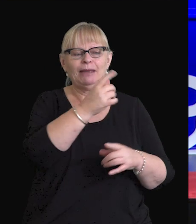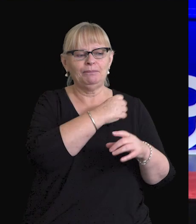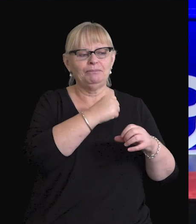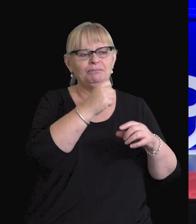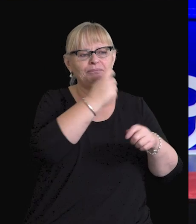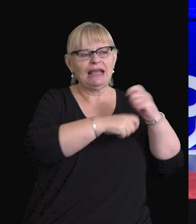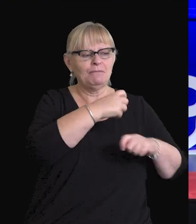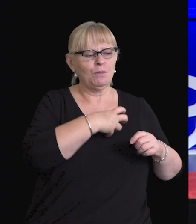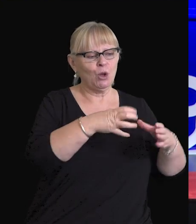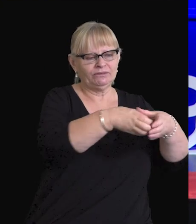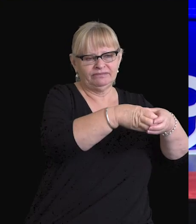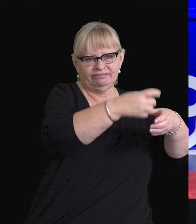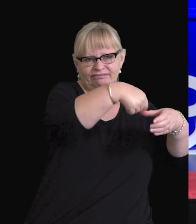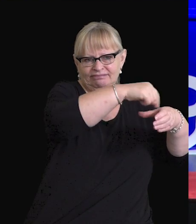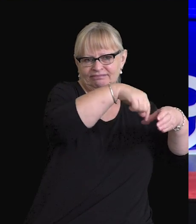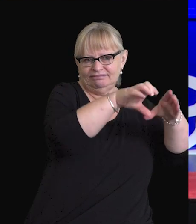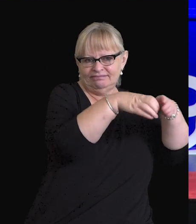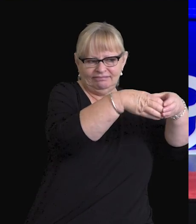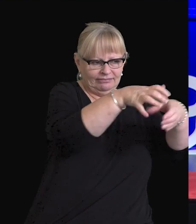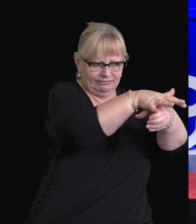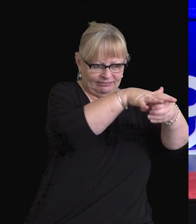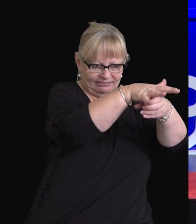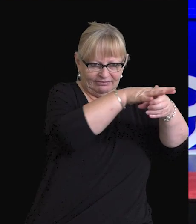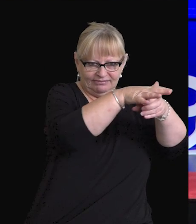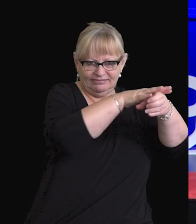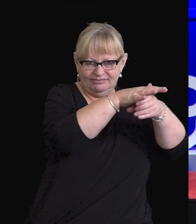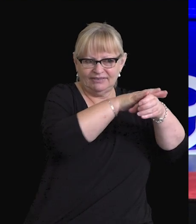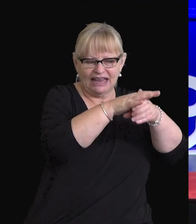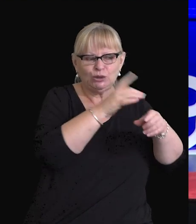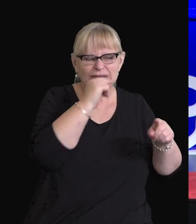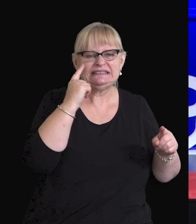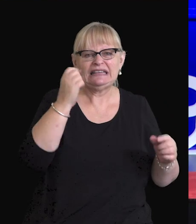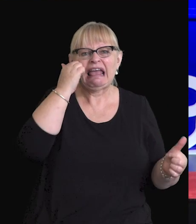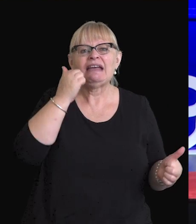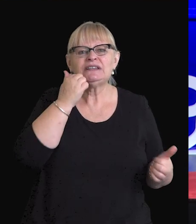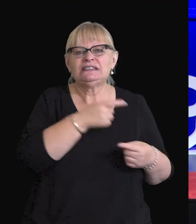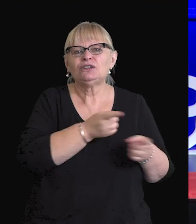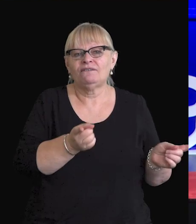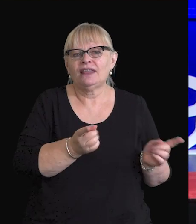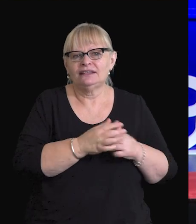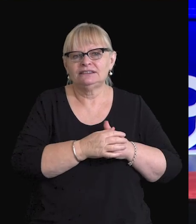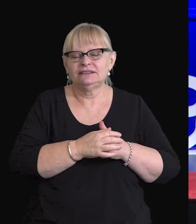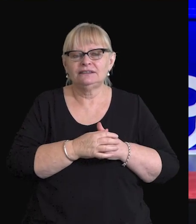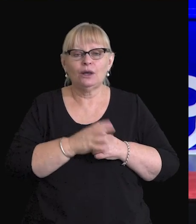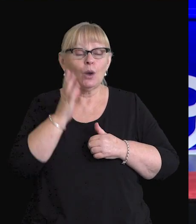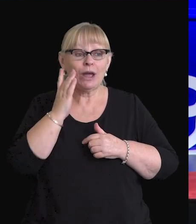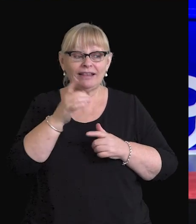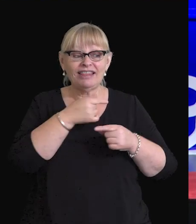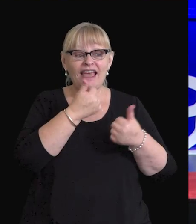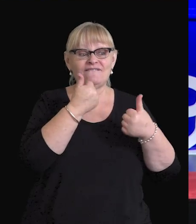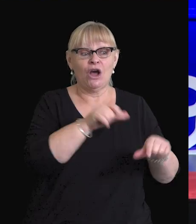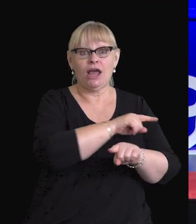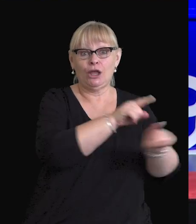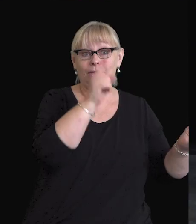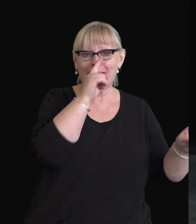regionalism, insularism, and other such isms are inevitable. And when they finally can give